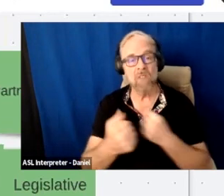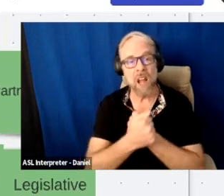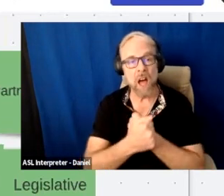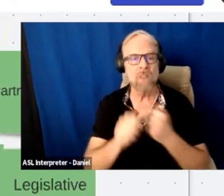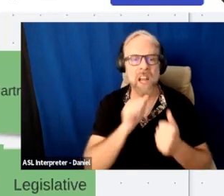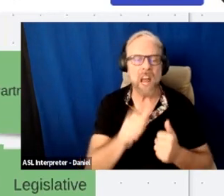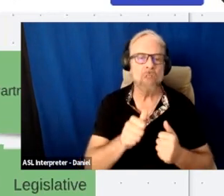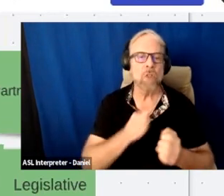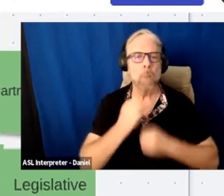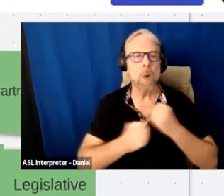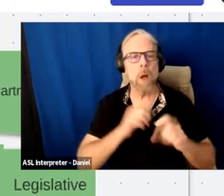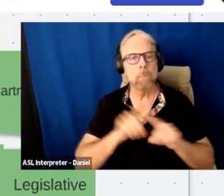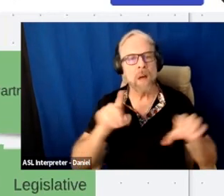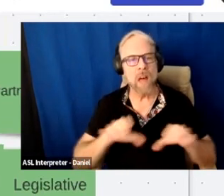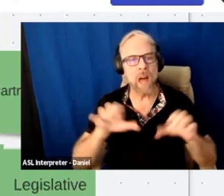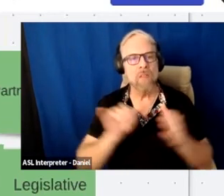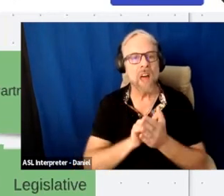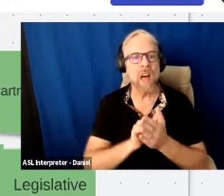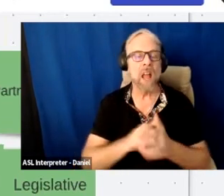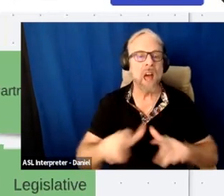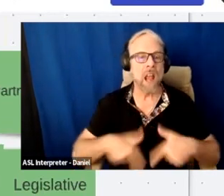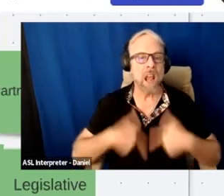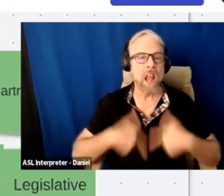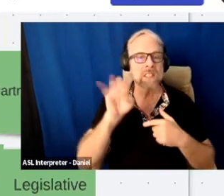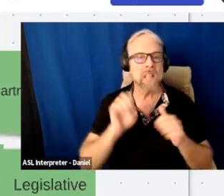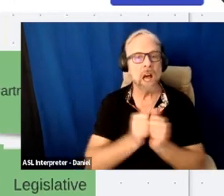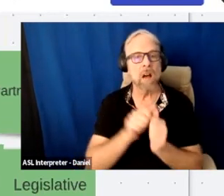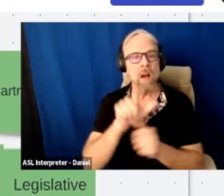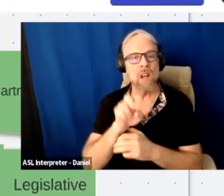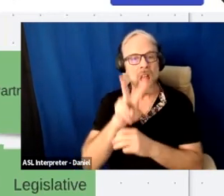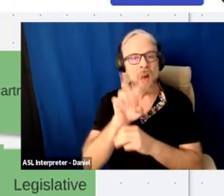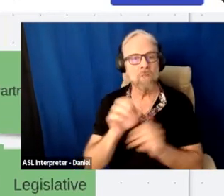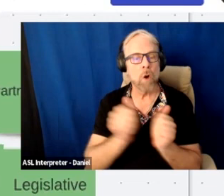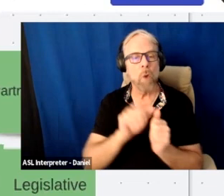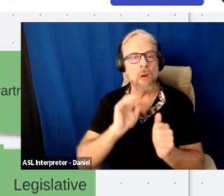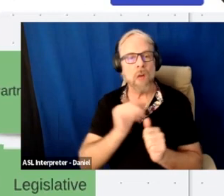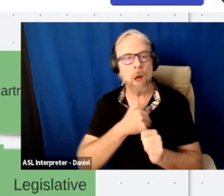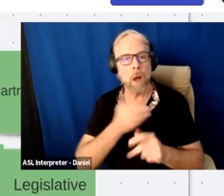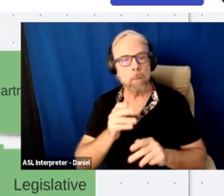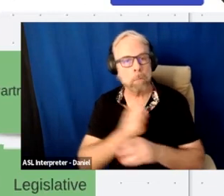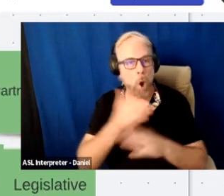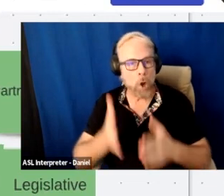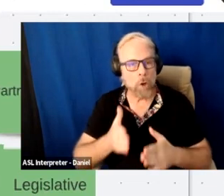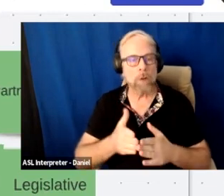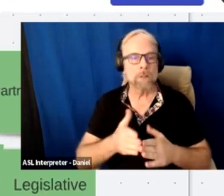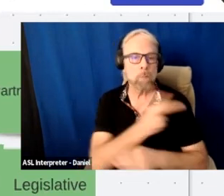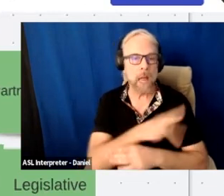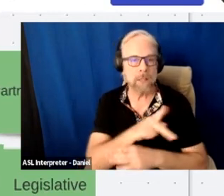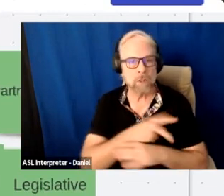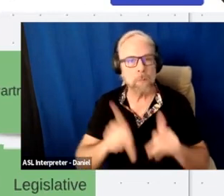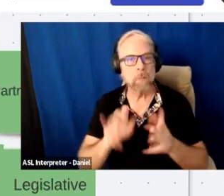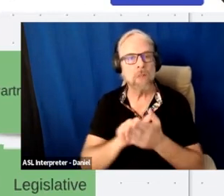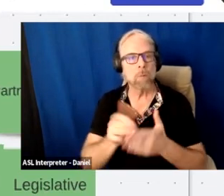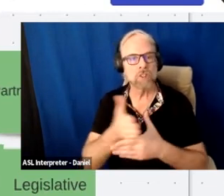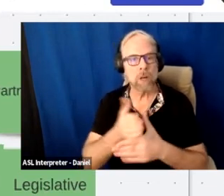but the action of that lifestyle of love with our partners and the people that we're sharing, the patients, the clients. So we